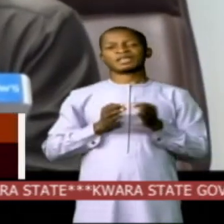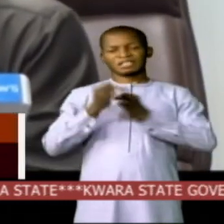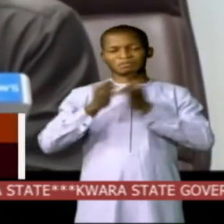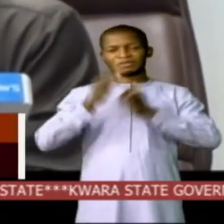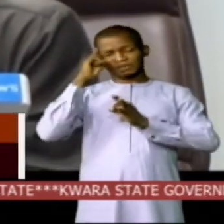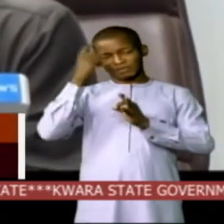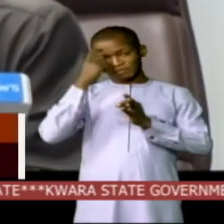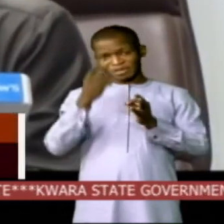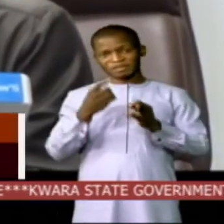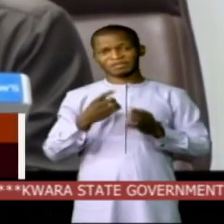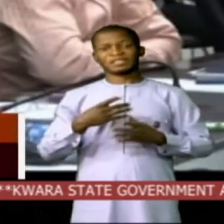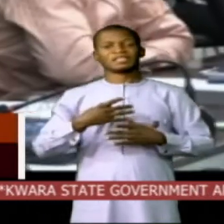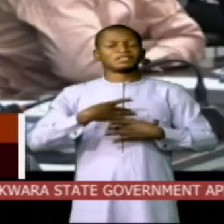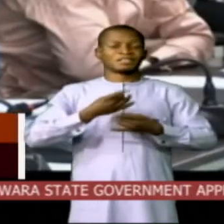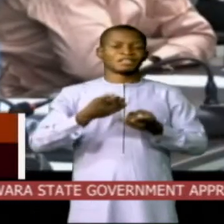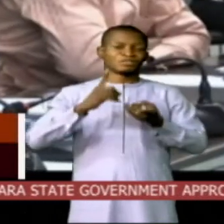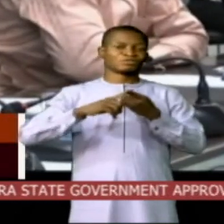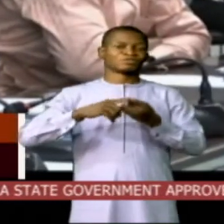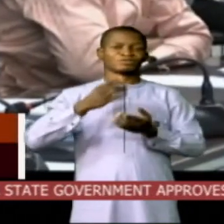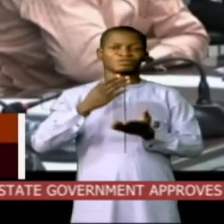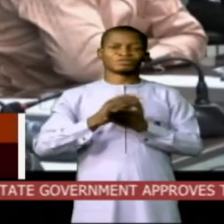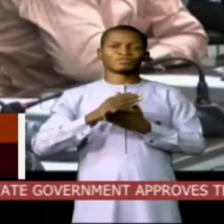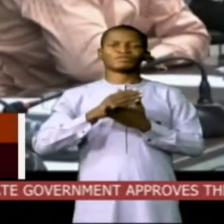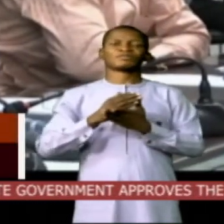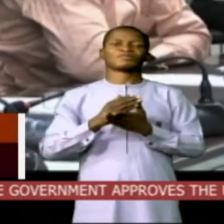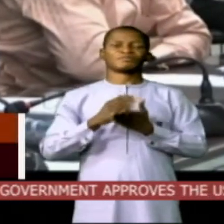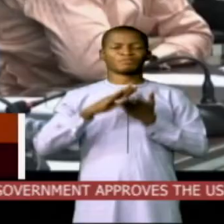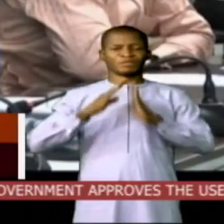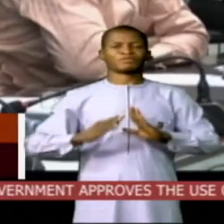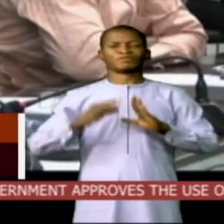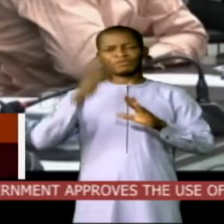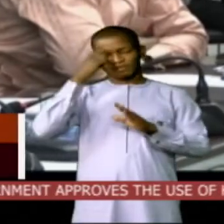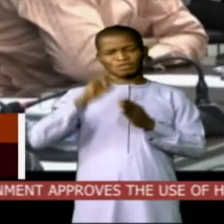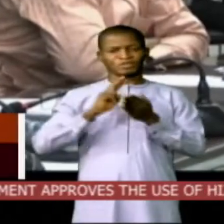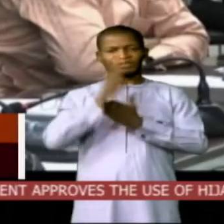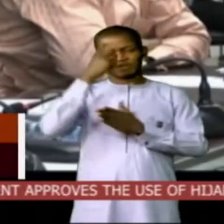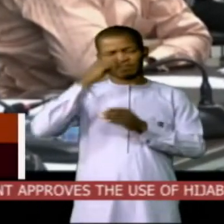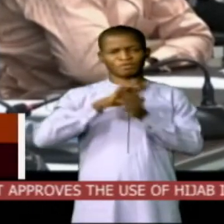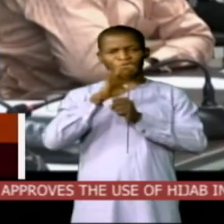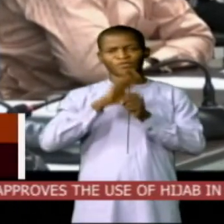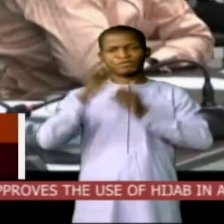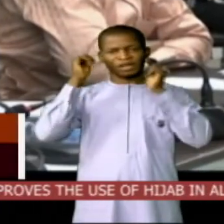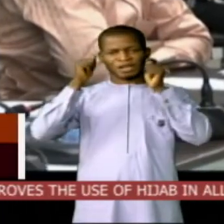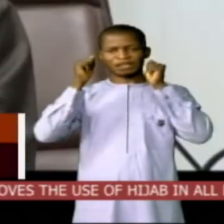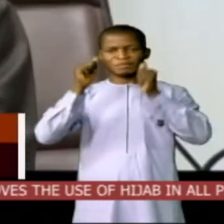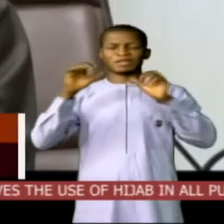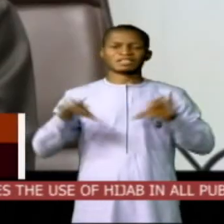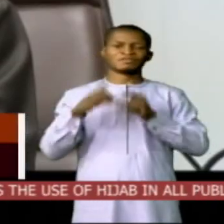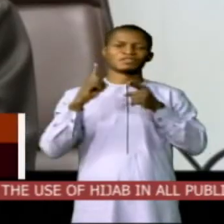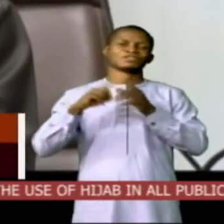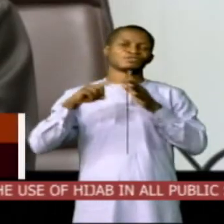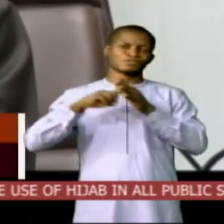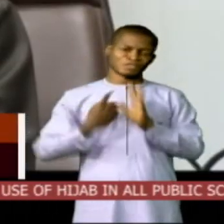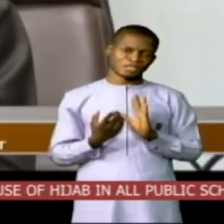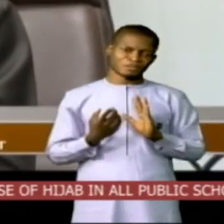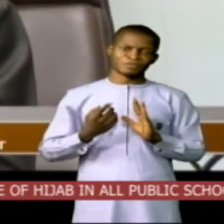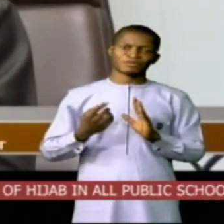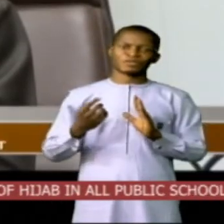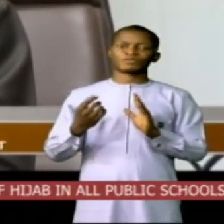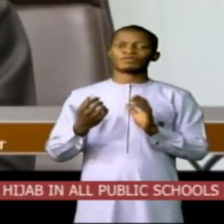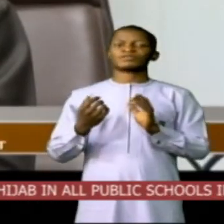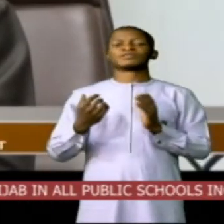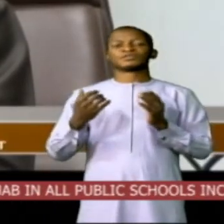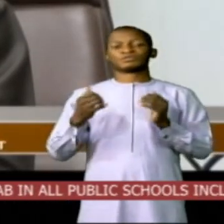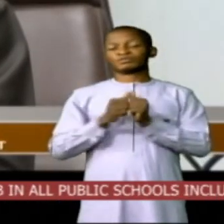to restore normalcy in the universities for full academic activities to strive. With the normalcy restored in